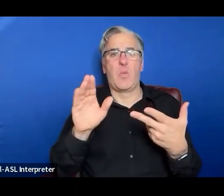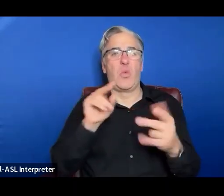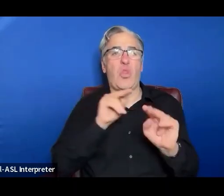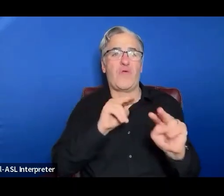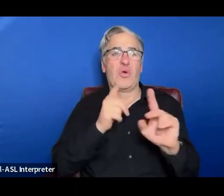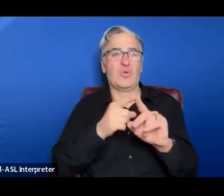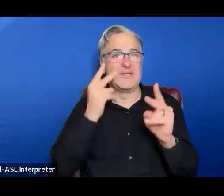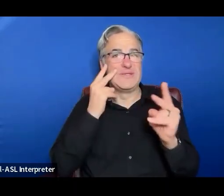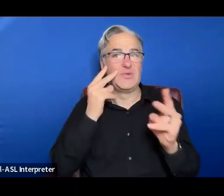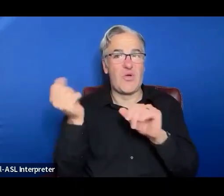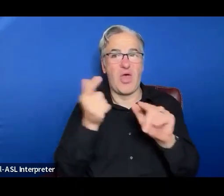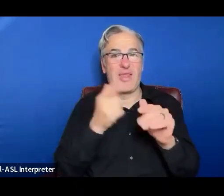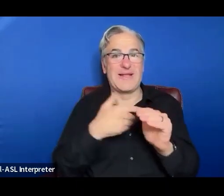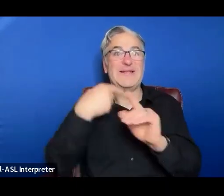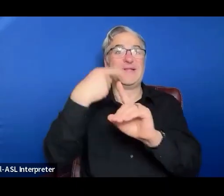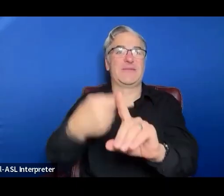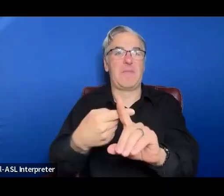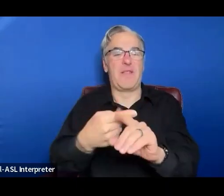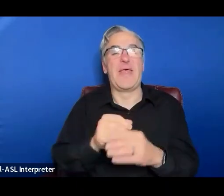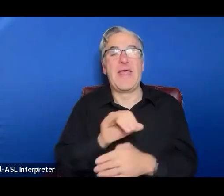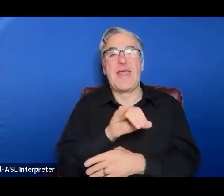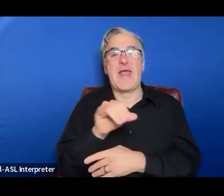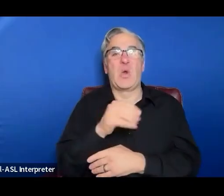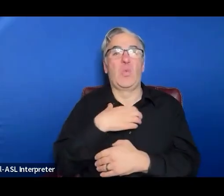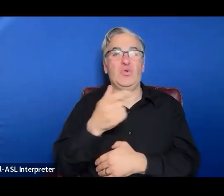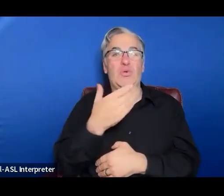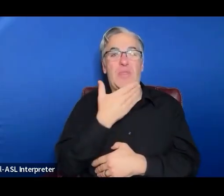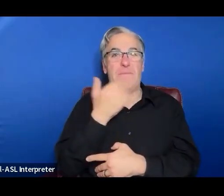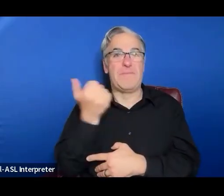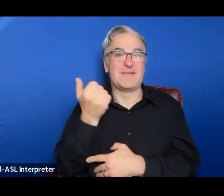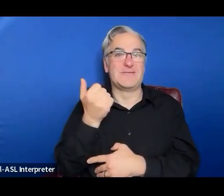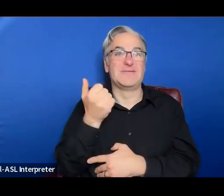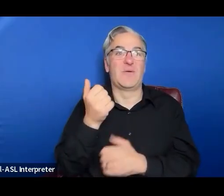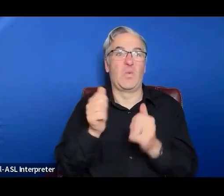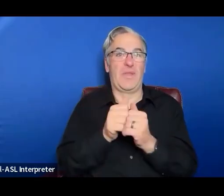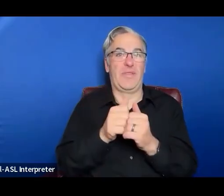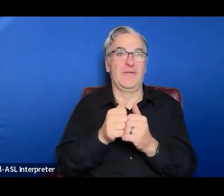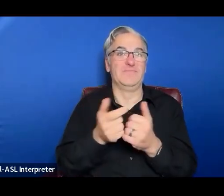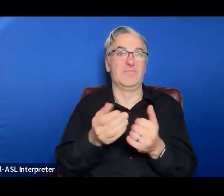we look forward to seeing you all next month. And we wish you the best with